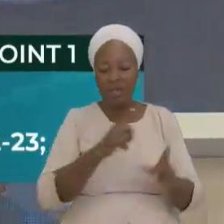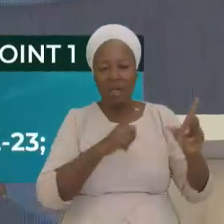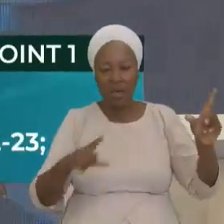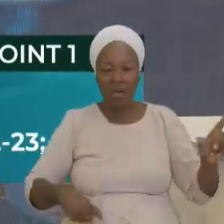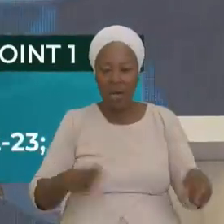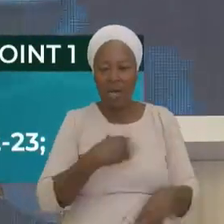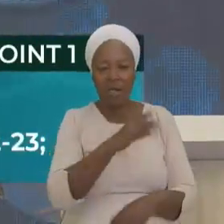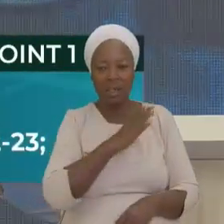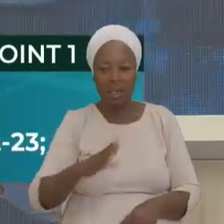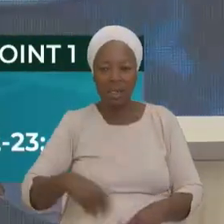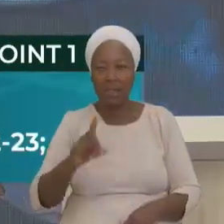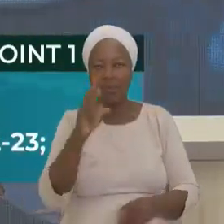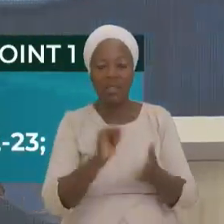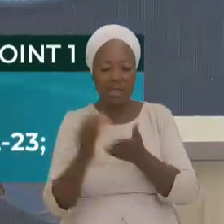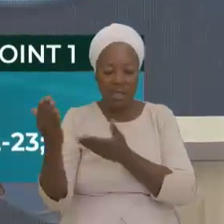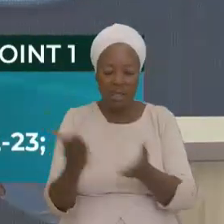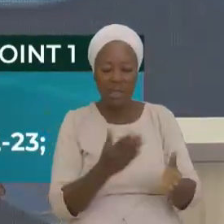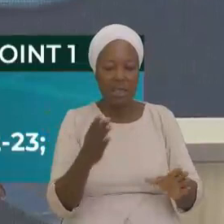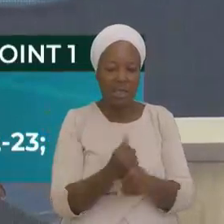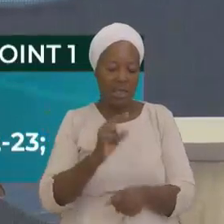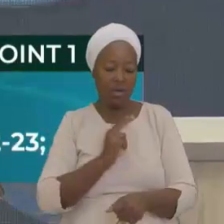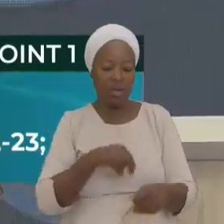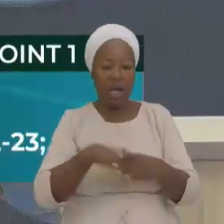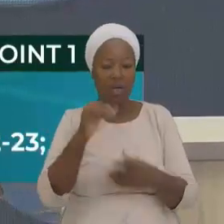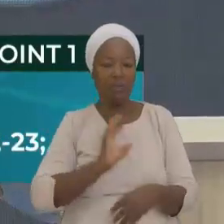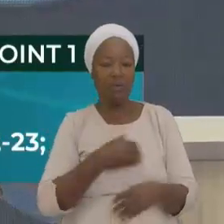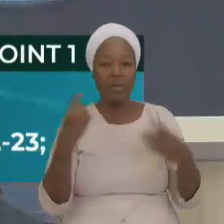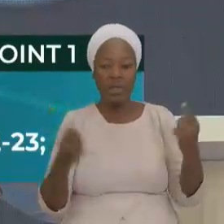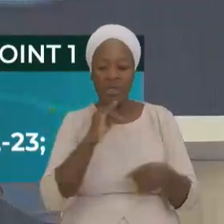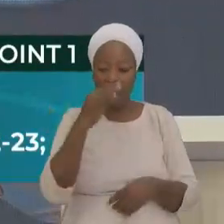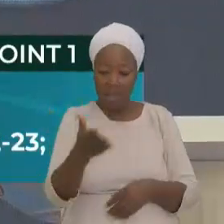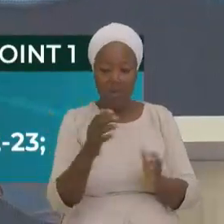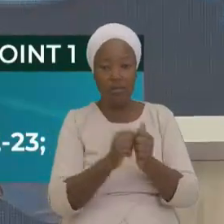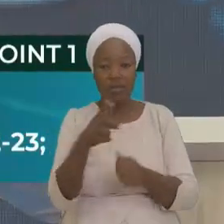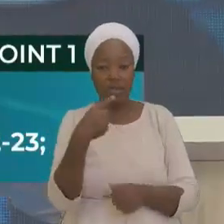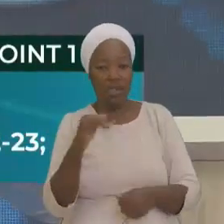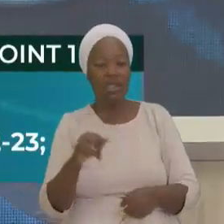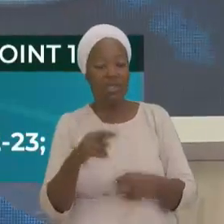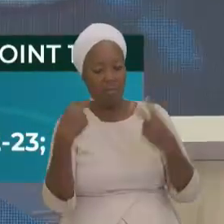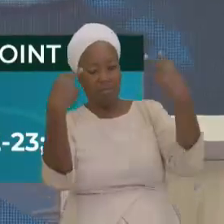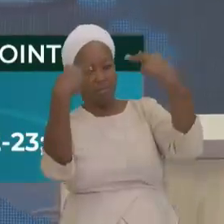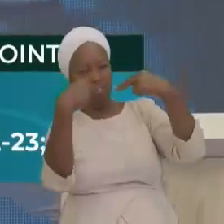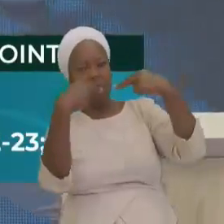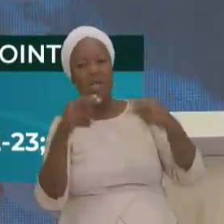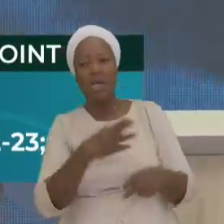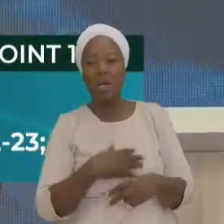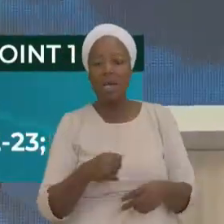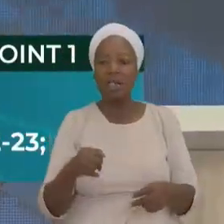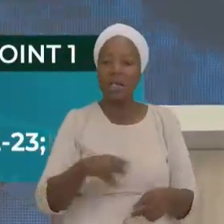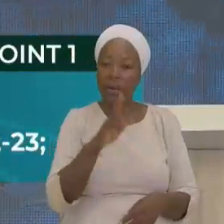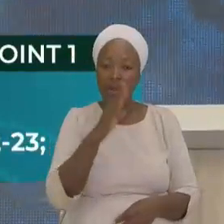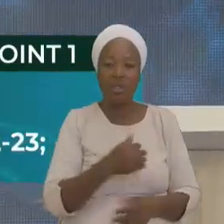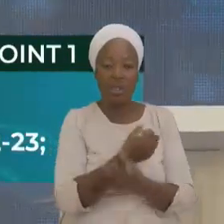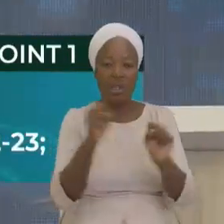the one that takes us out of our sin is there with you saying, look unto me and be saved, all the ends of